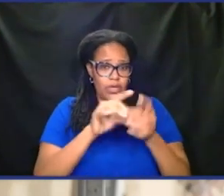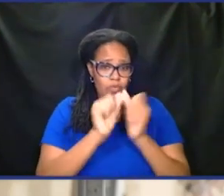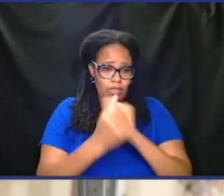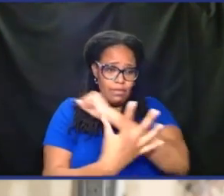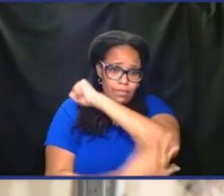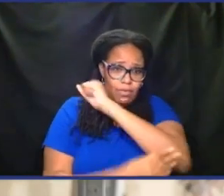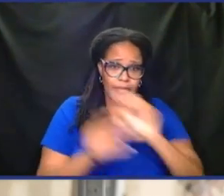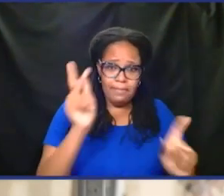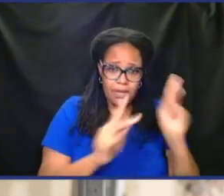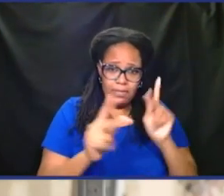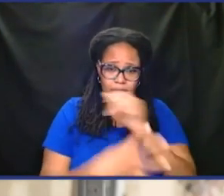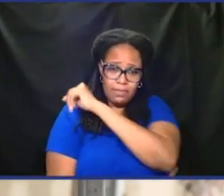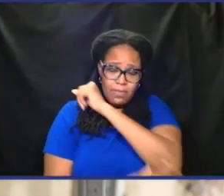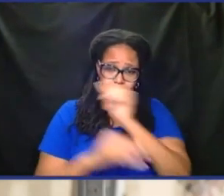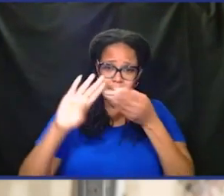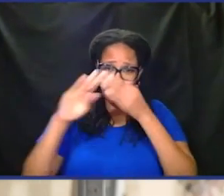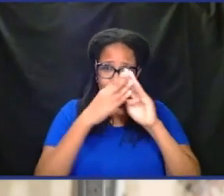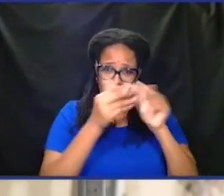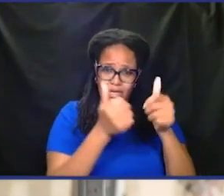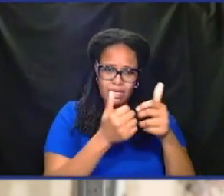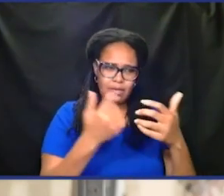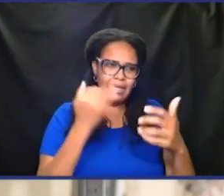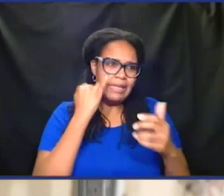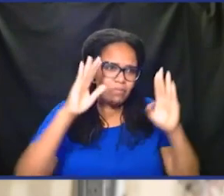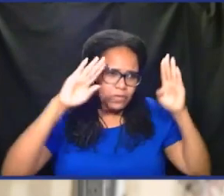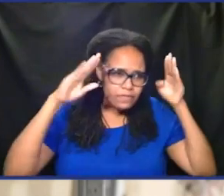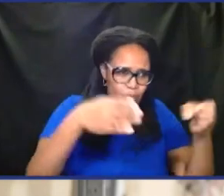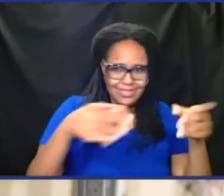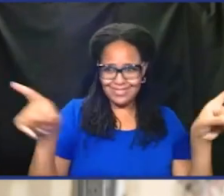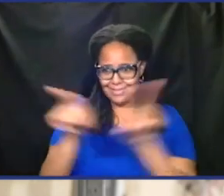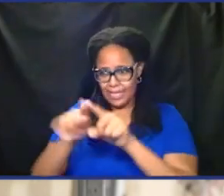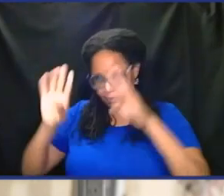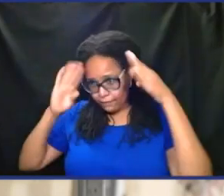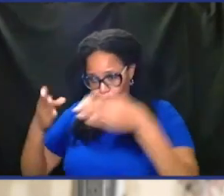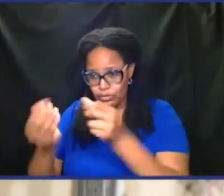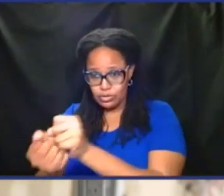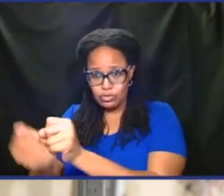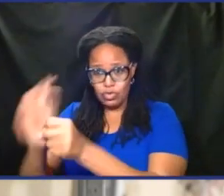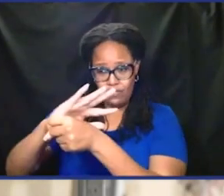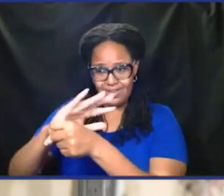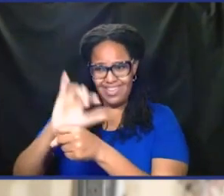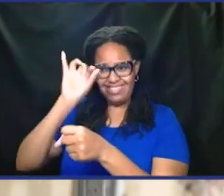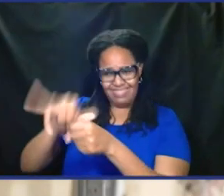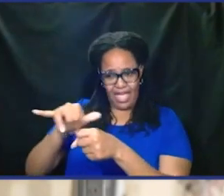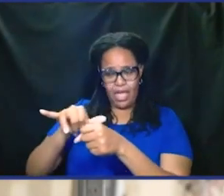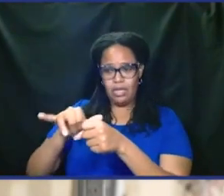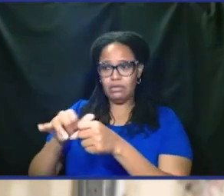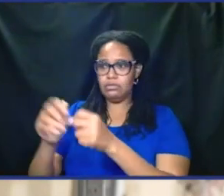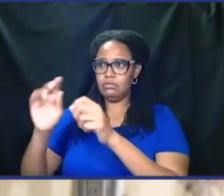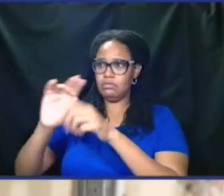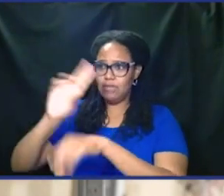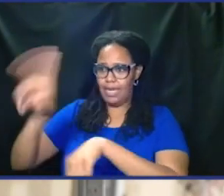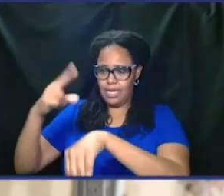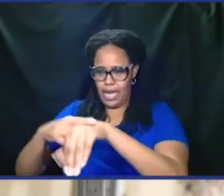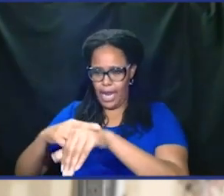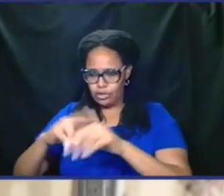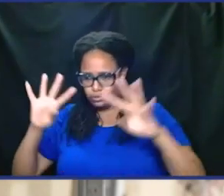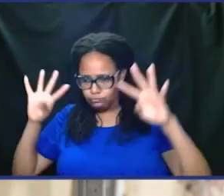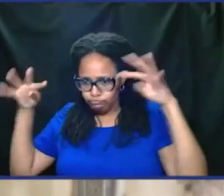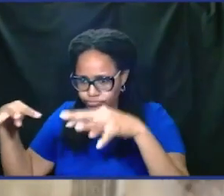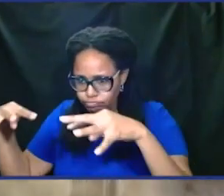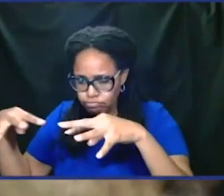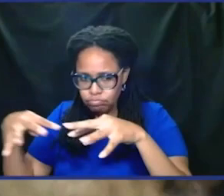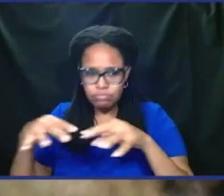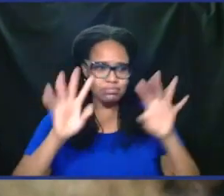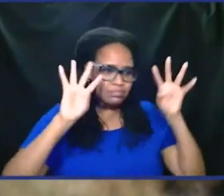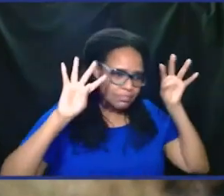in the way that we prioritized COVID, if we make that a national agenda that we must make people well, then we will be